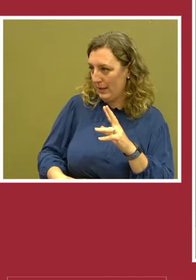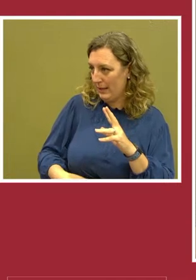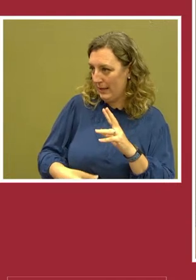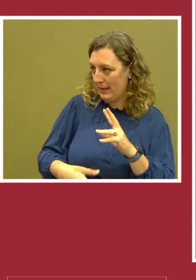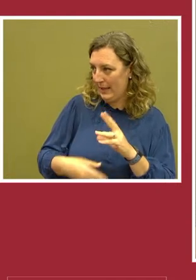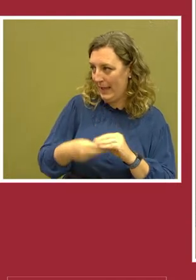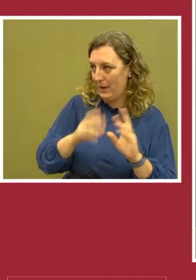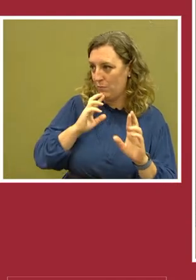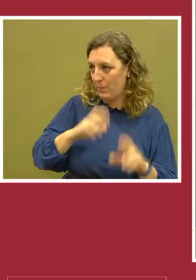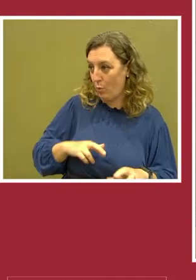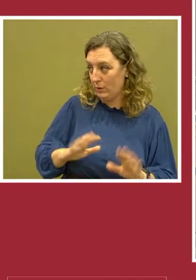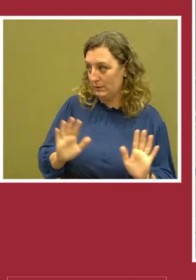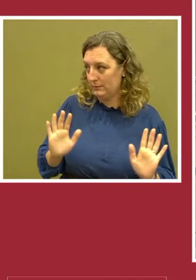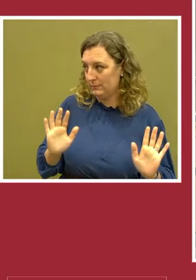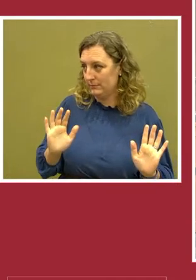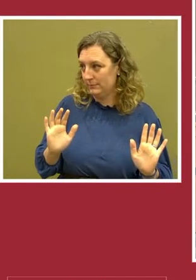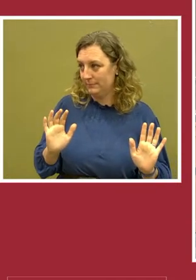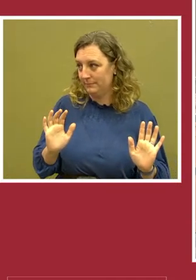to report on.